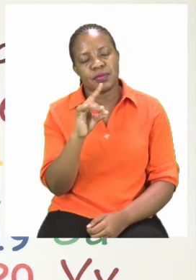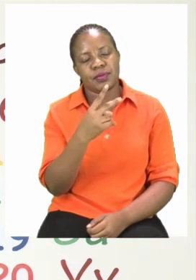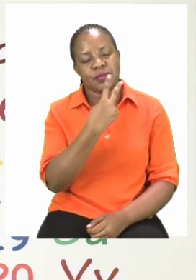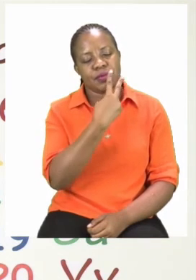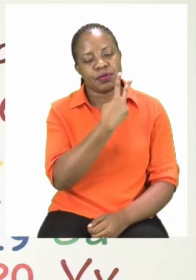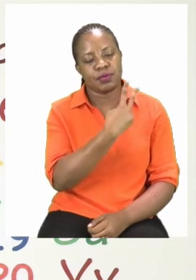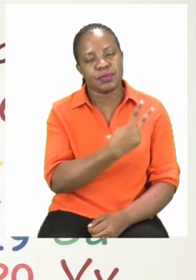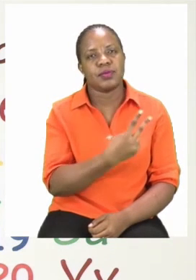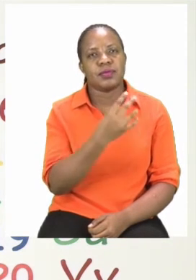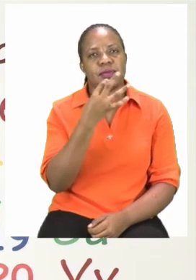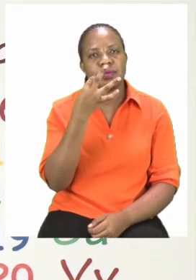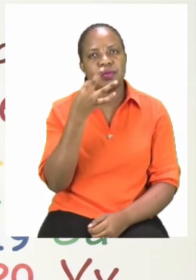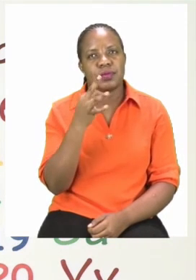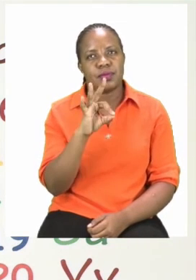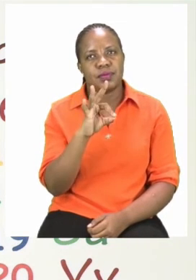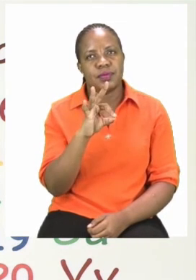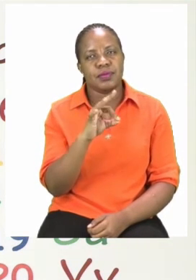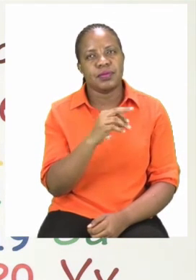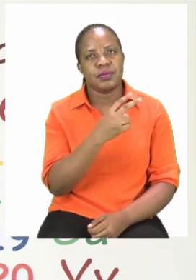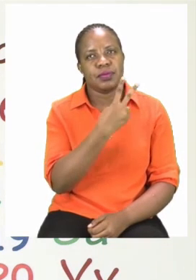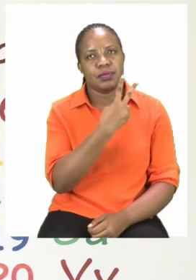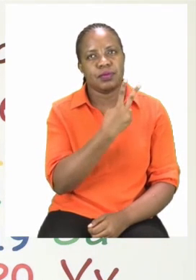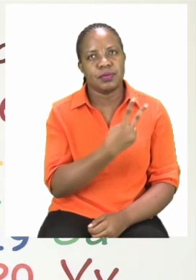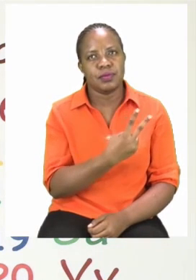28, 29,